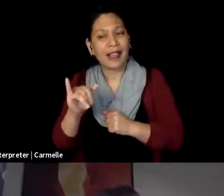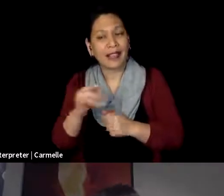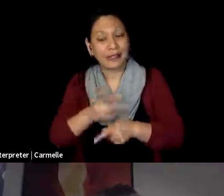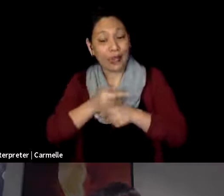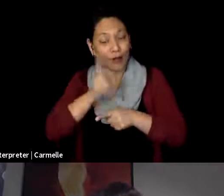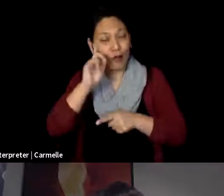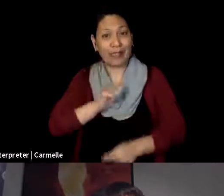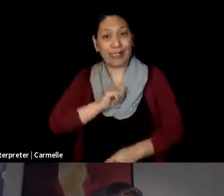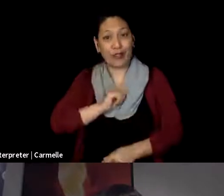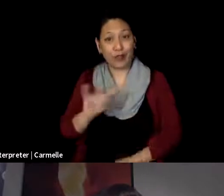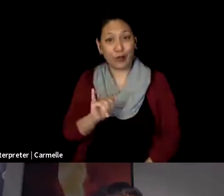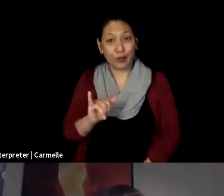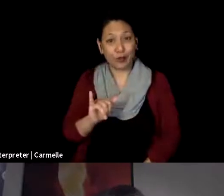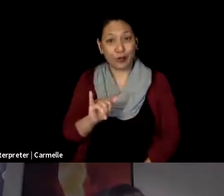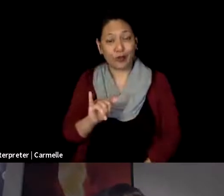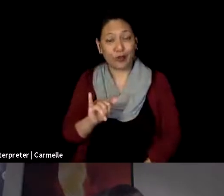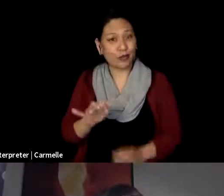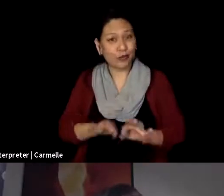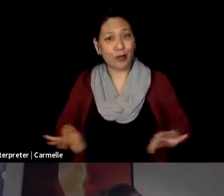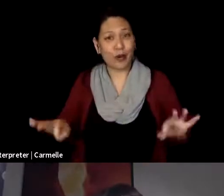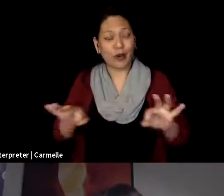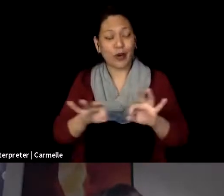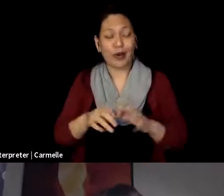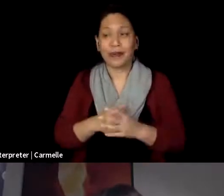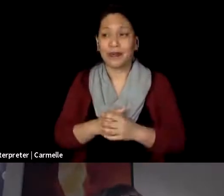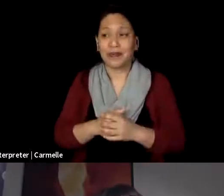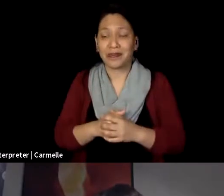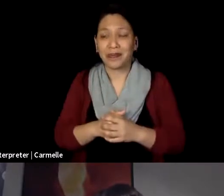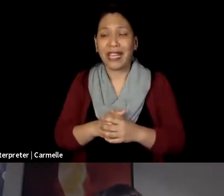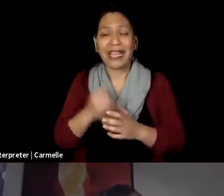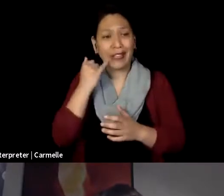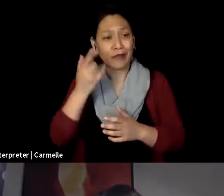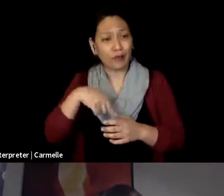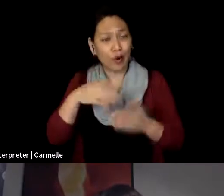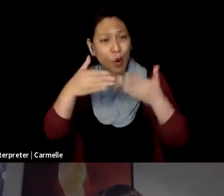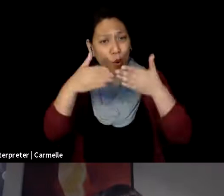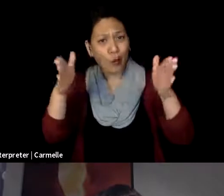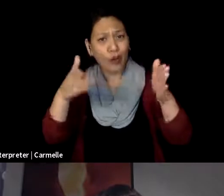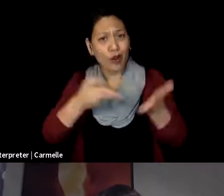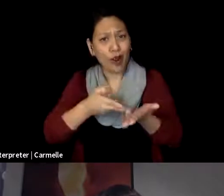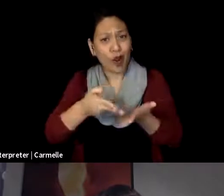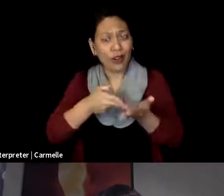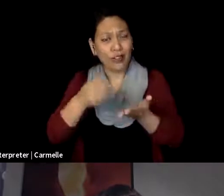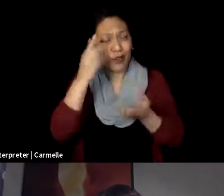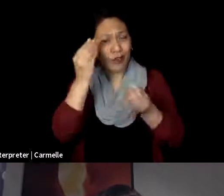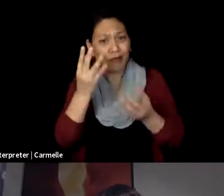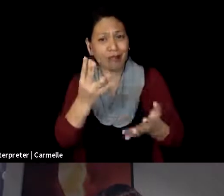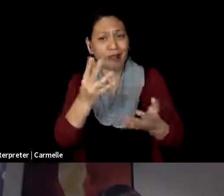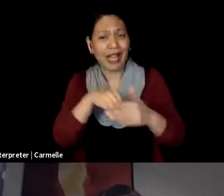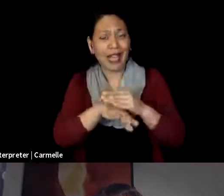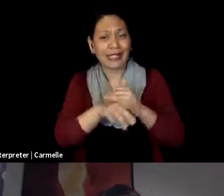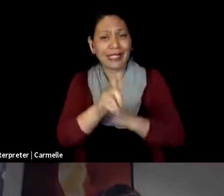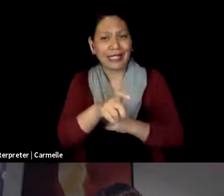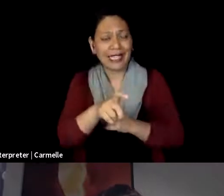myself. And I think that the more that we are open and honest about our access needs in any of these types of spaces